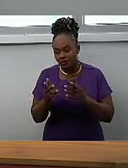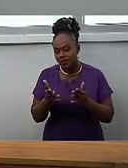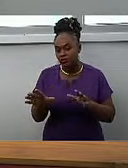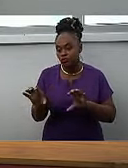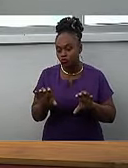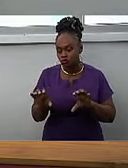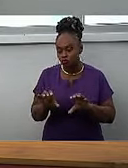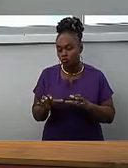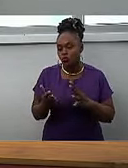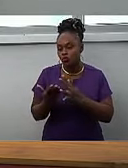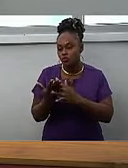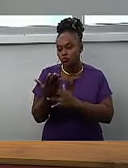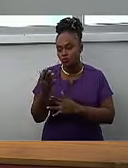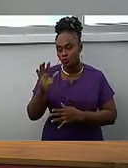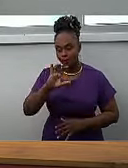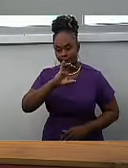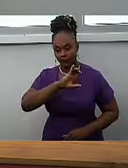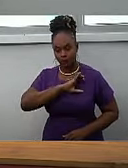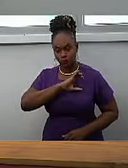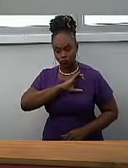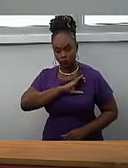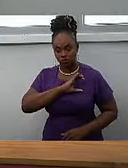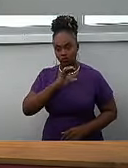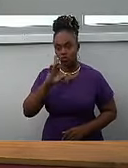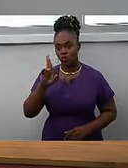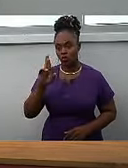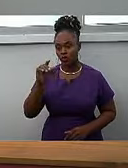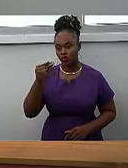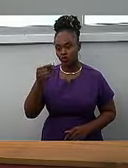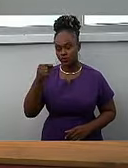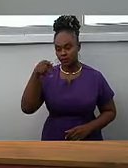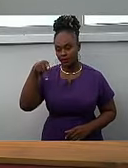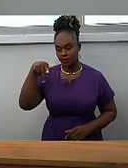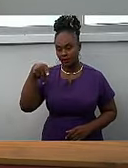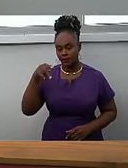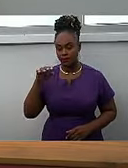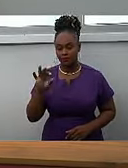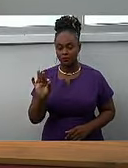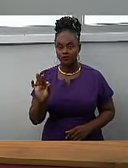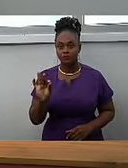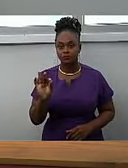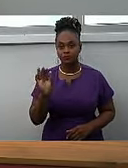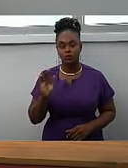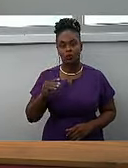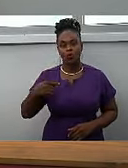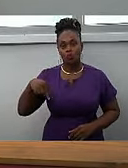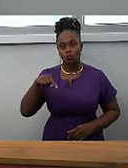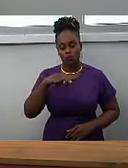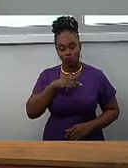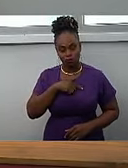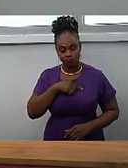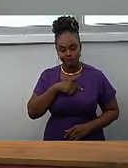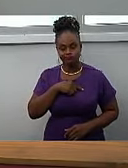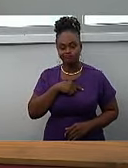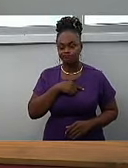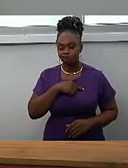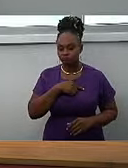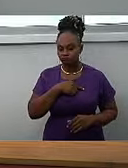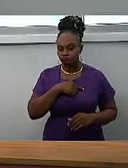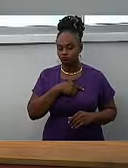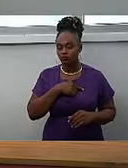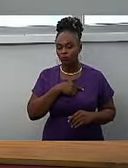Royal Grenada Police Force, the RGPF. We are committed to fostering a more inclusive